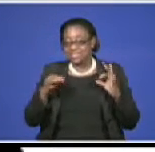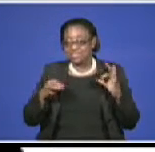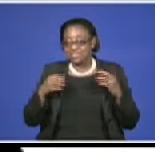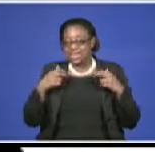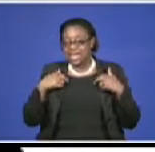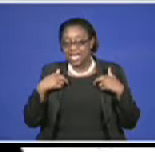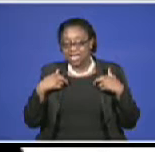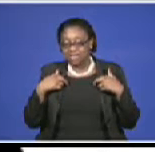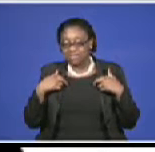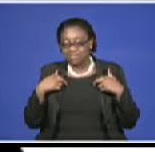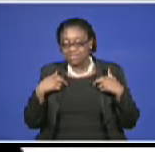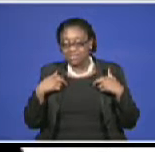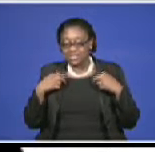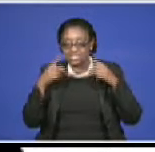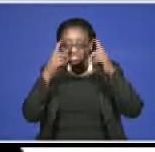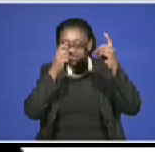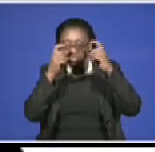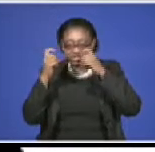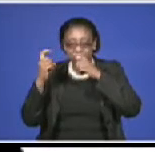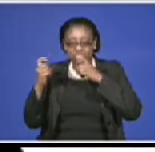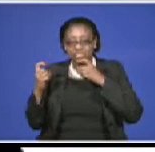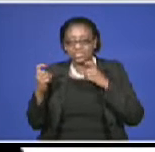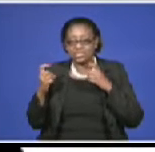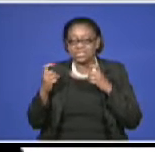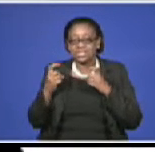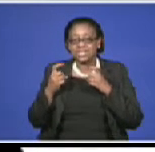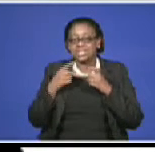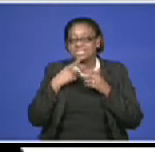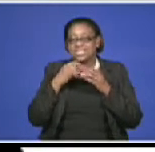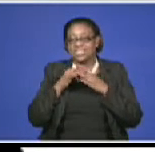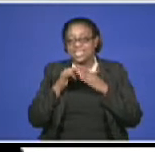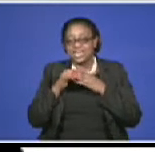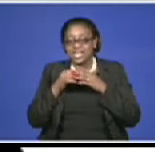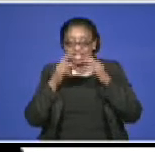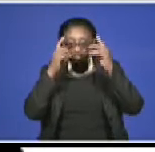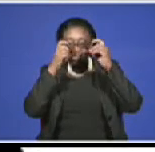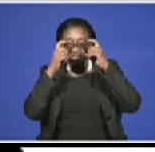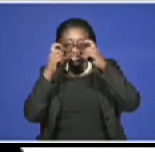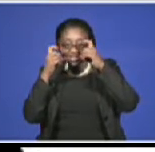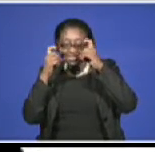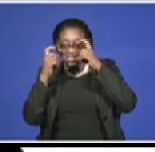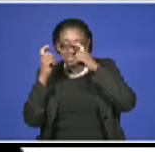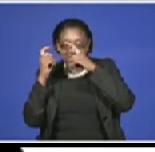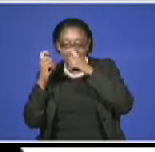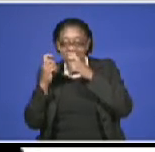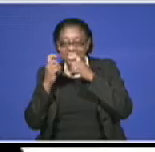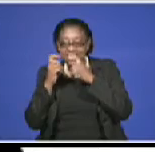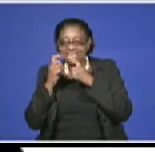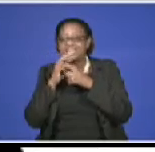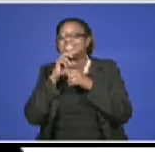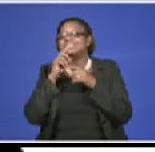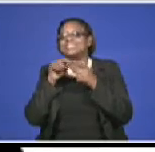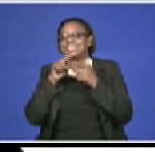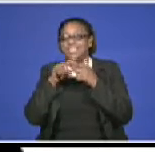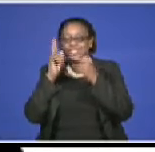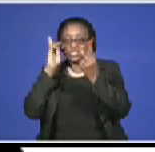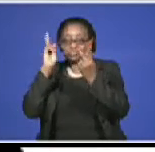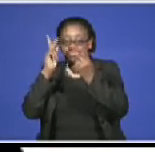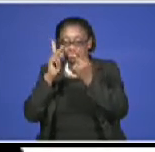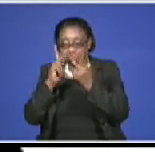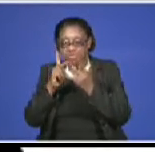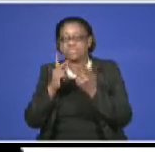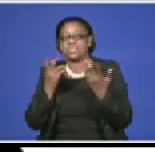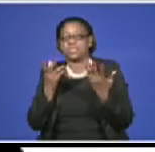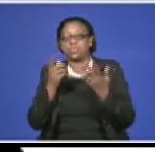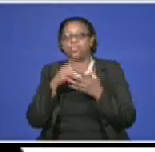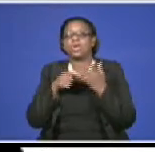filters, I don't use like Photoshop for any of my images, so I shoot it until I get it exactly, or as close as possible exactly to what I